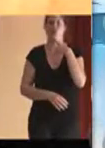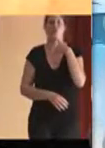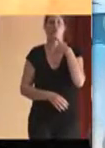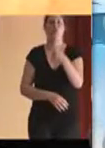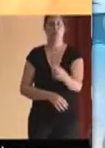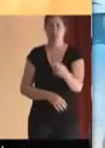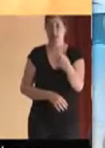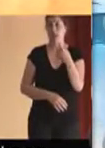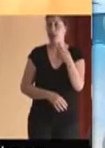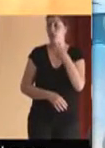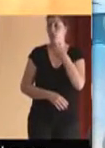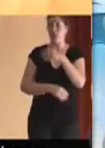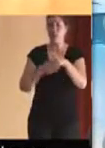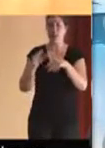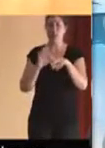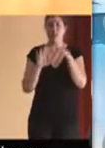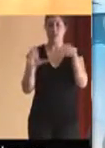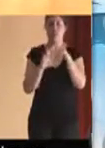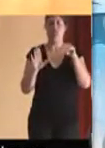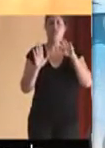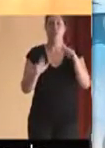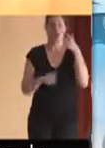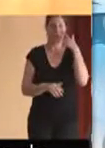rather costly